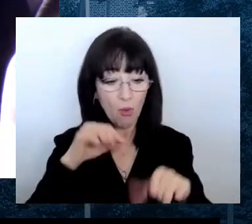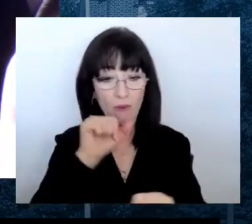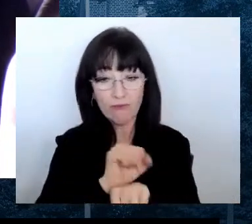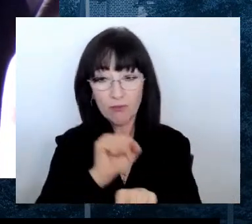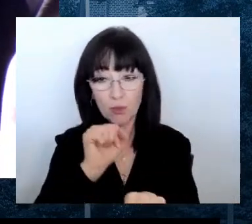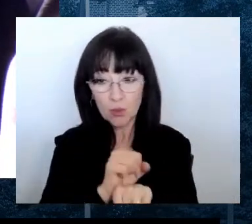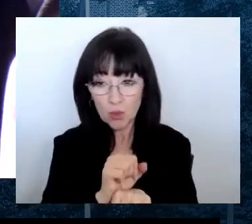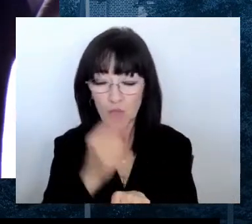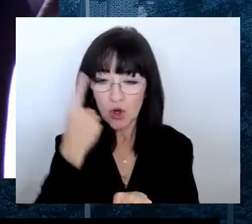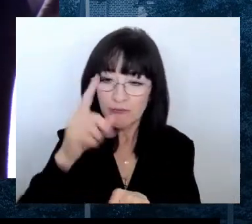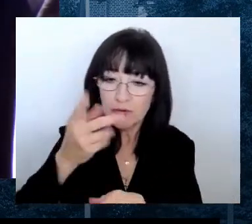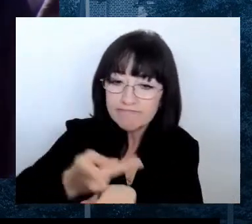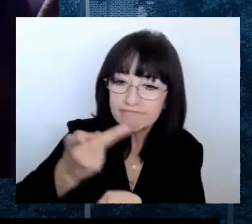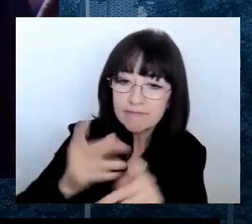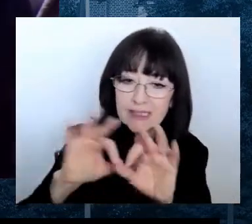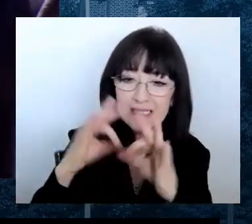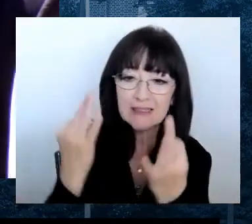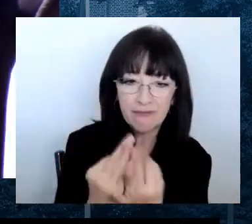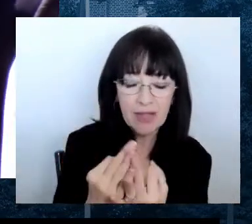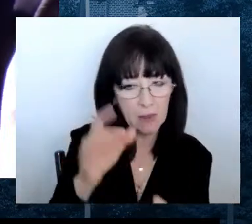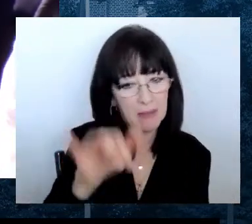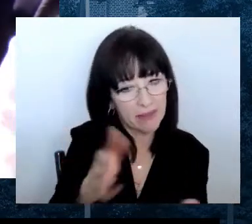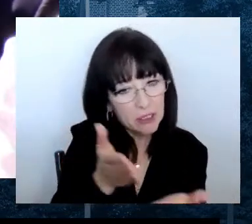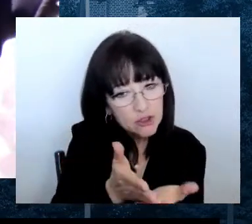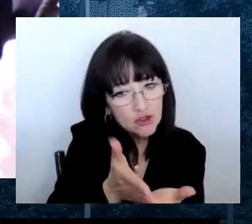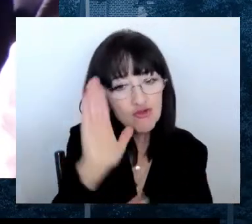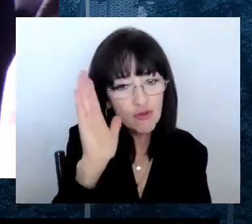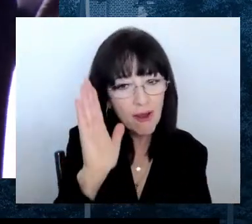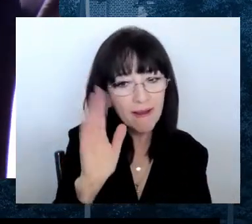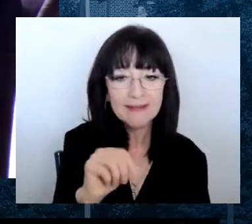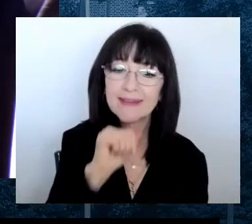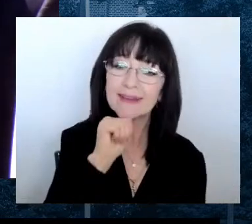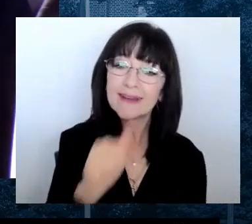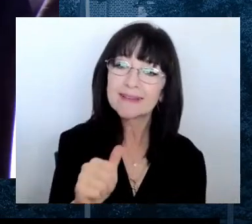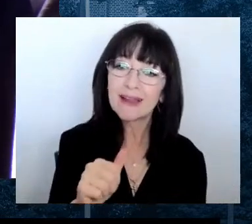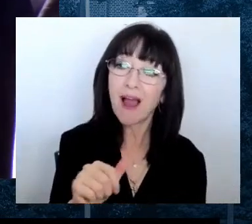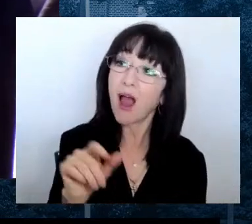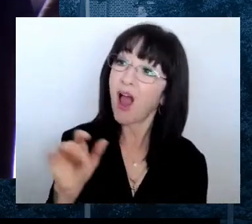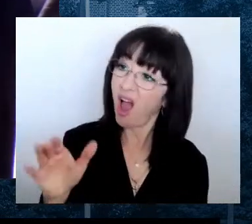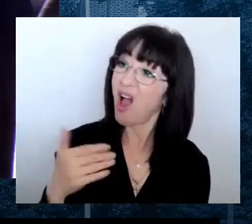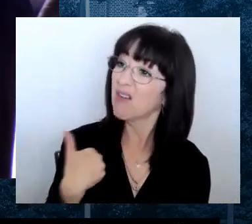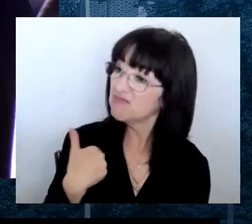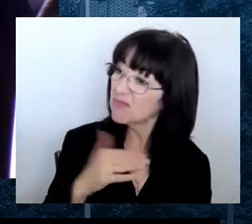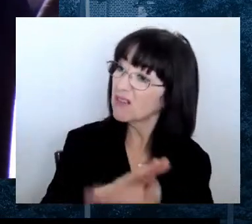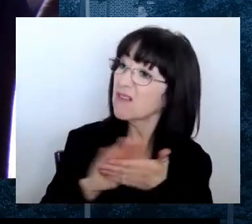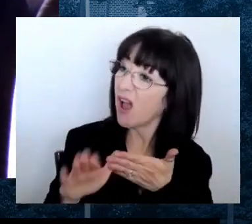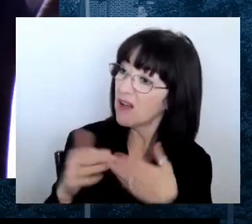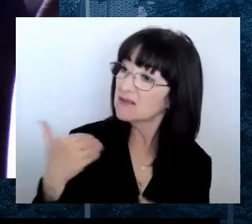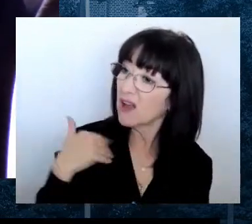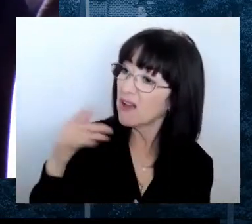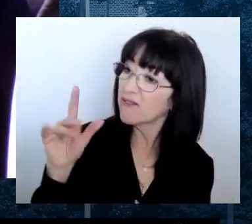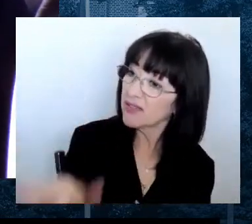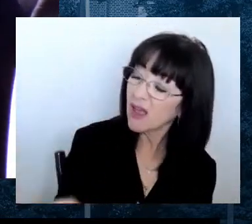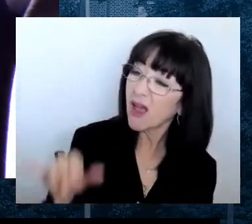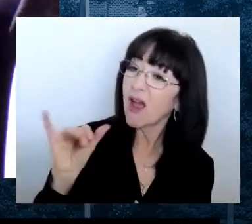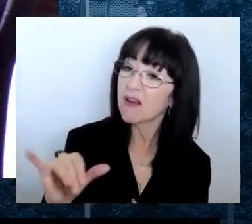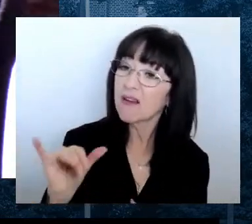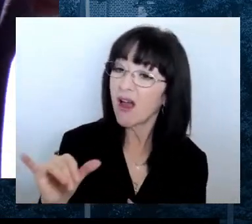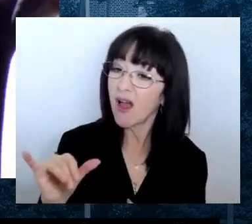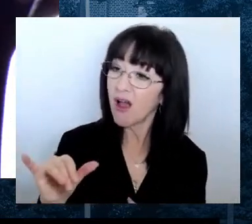not a perk, not something that's a nice-to-have benefit. It's essential to